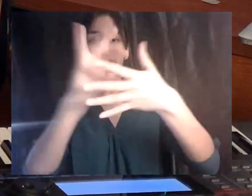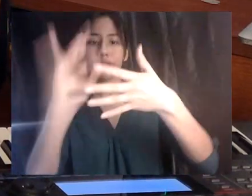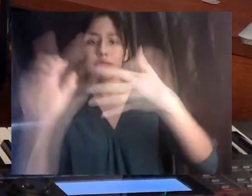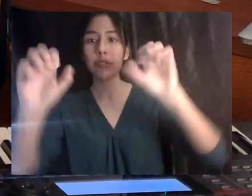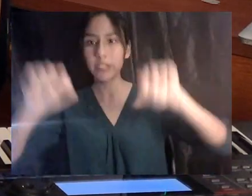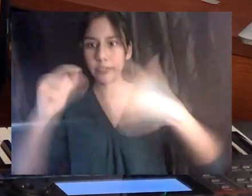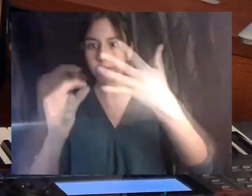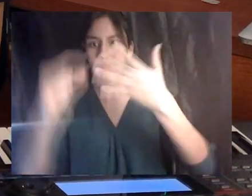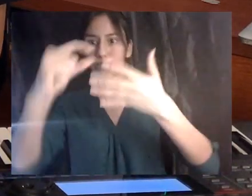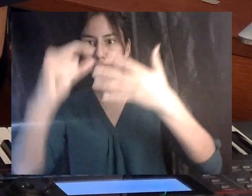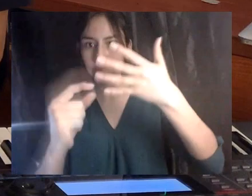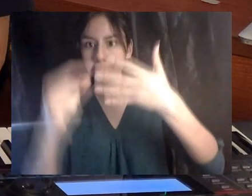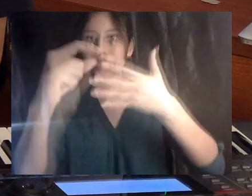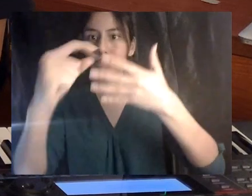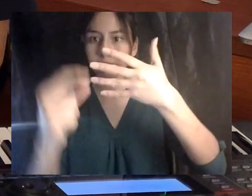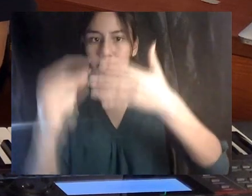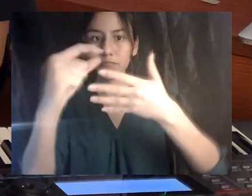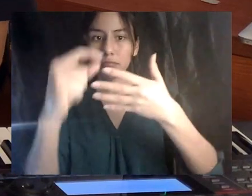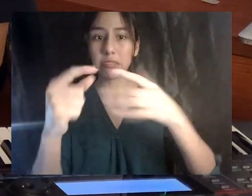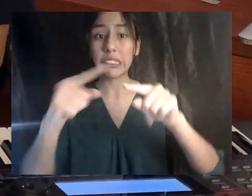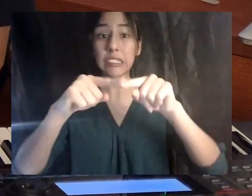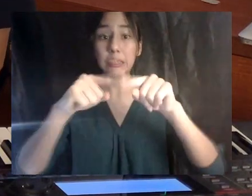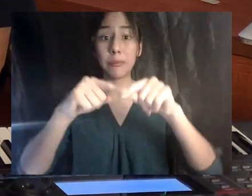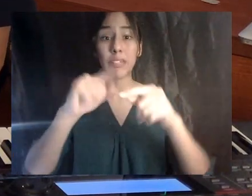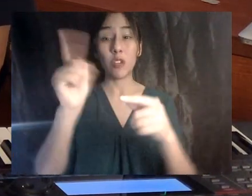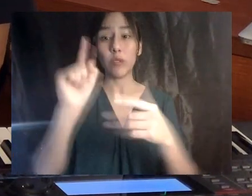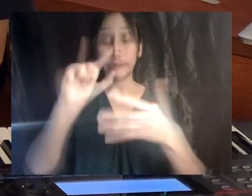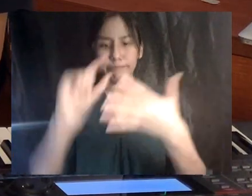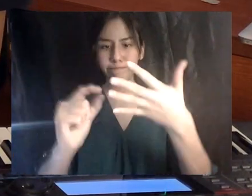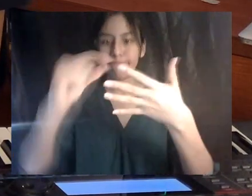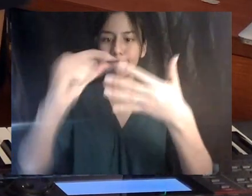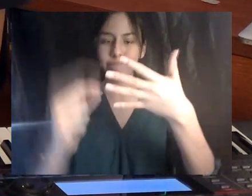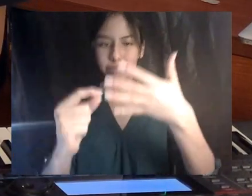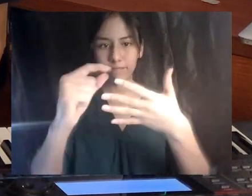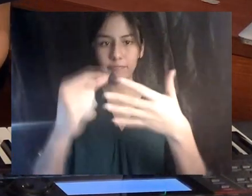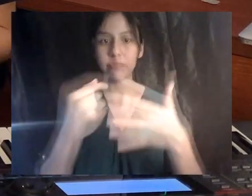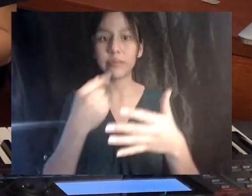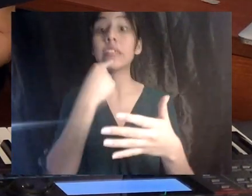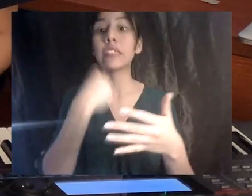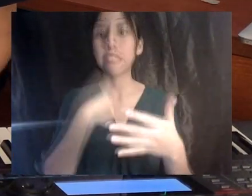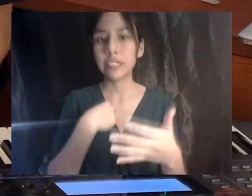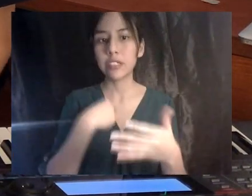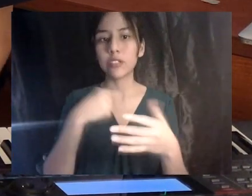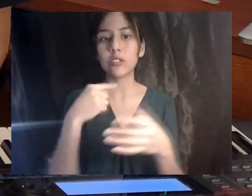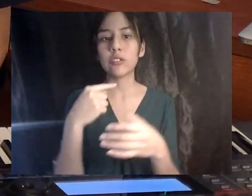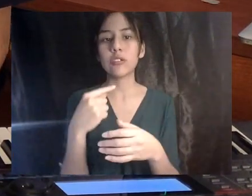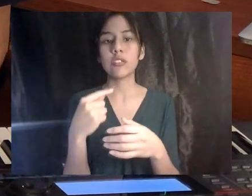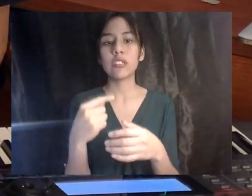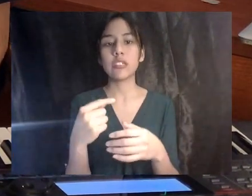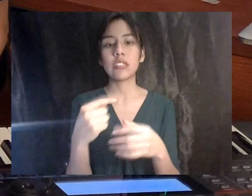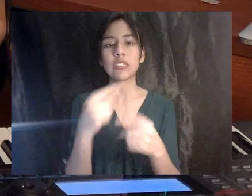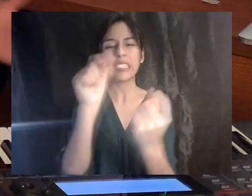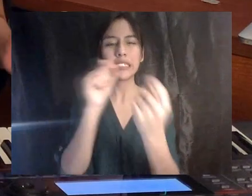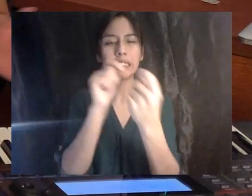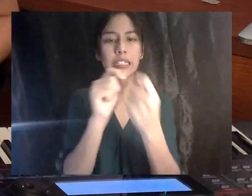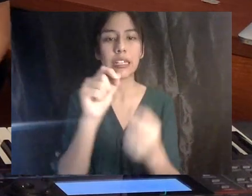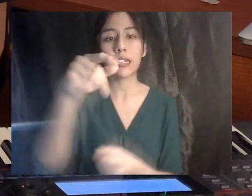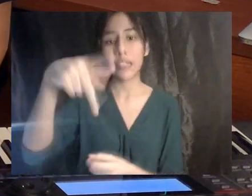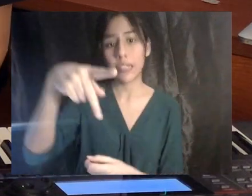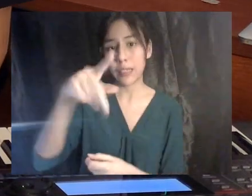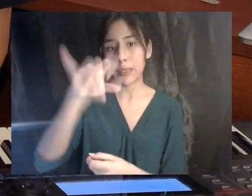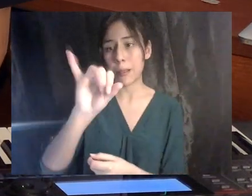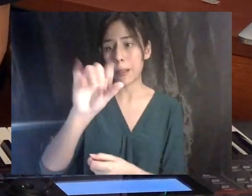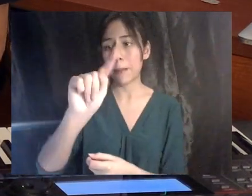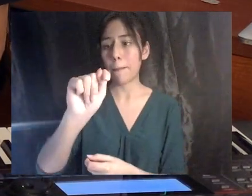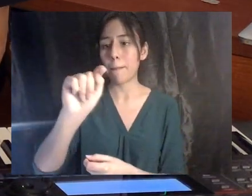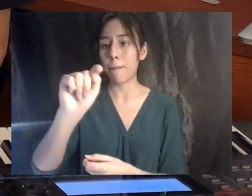where you can write a musical note. And depending on where you write your musical note on the staff, that tells us exactly what note or what pitch we'll be